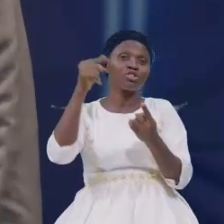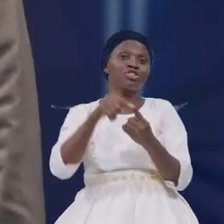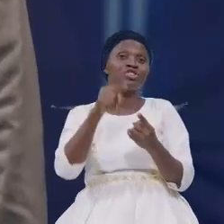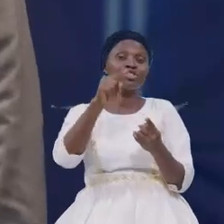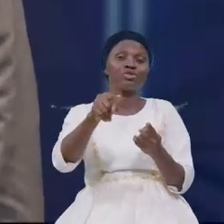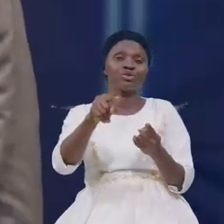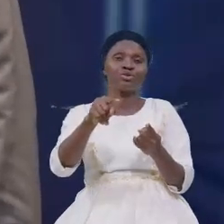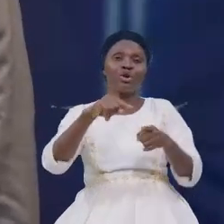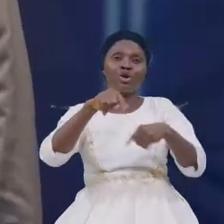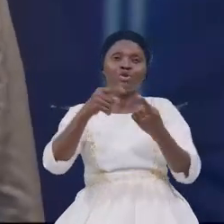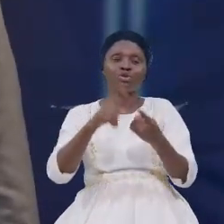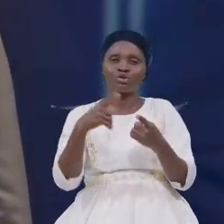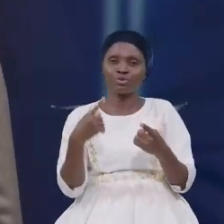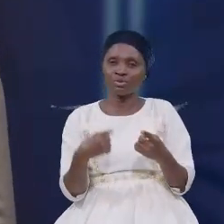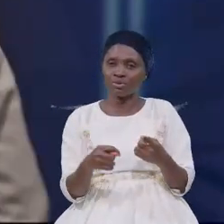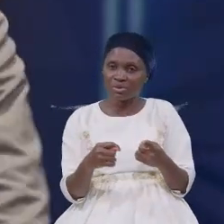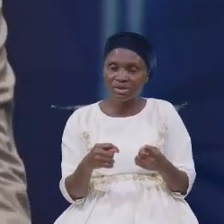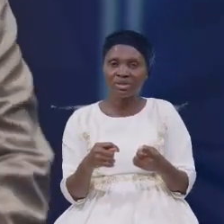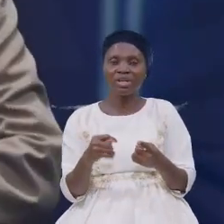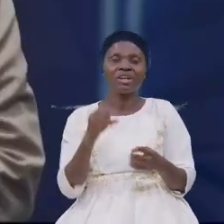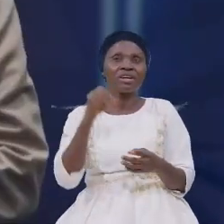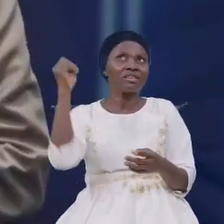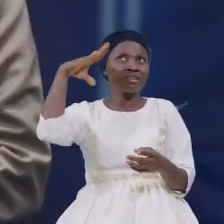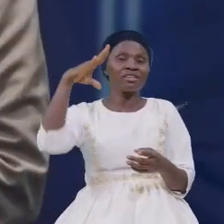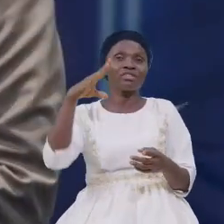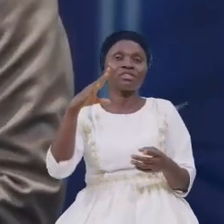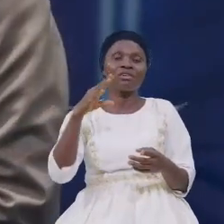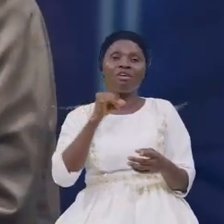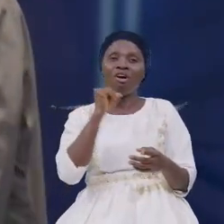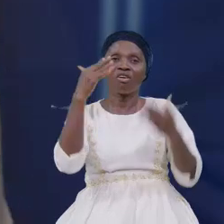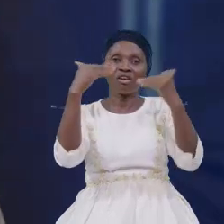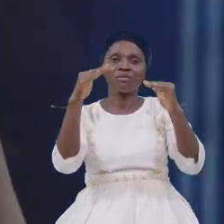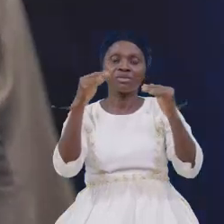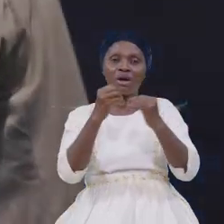unlimited abundance in heaven in Jesus' name.